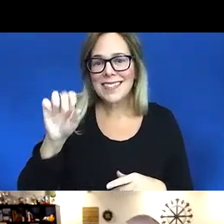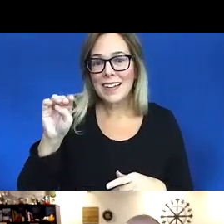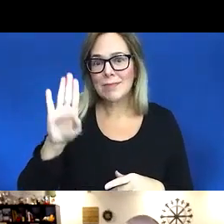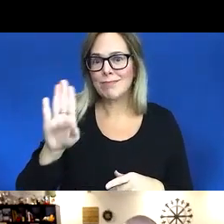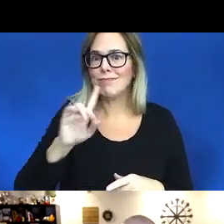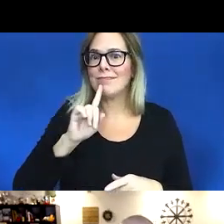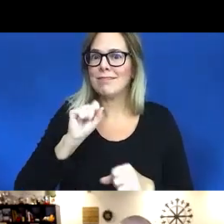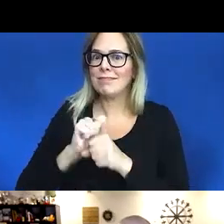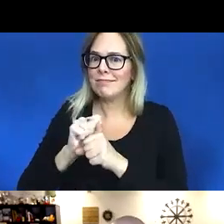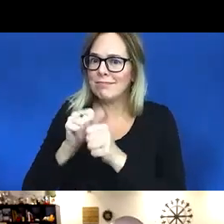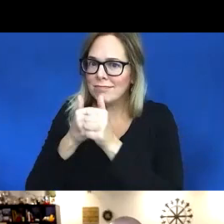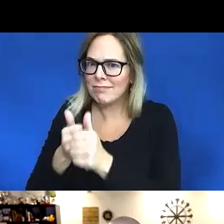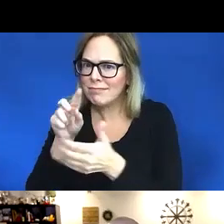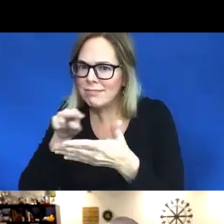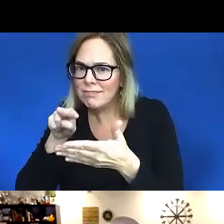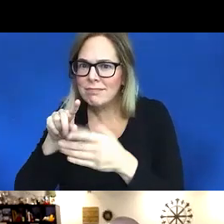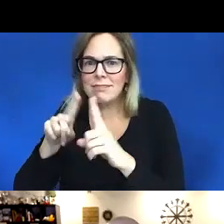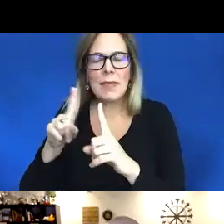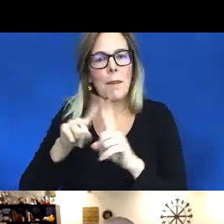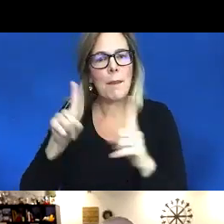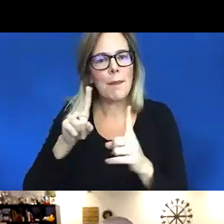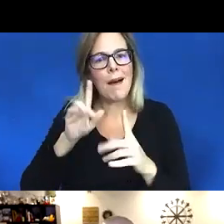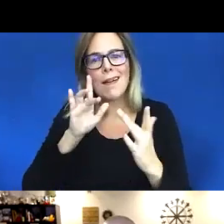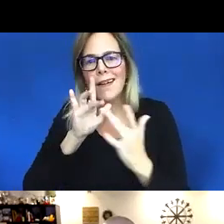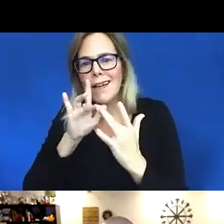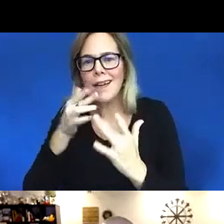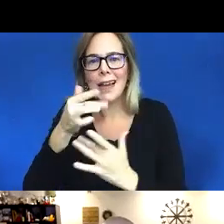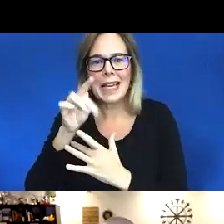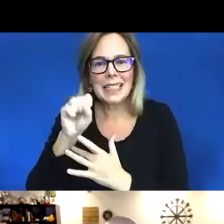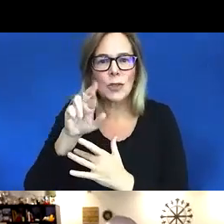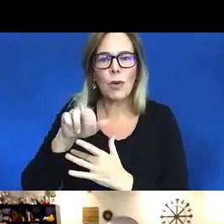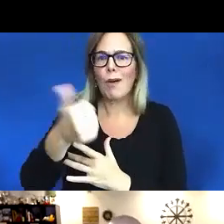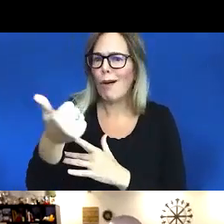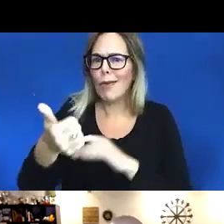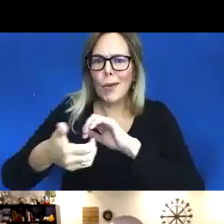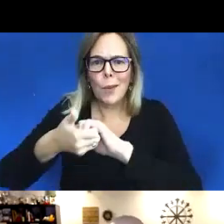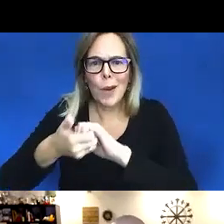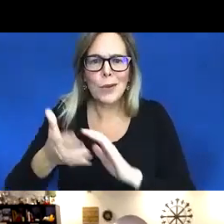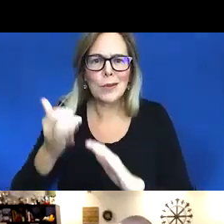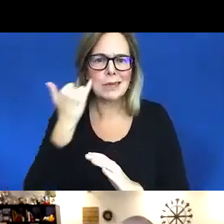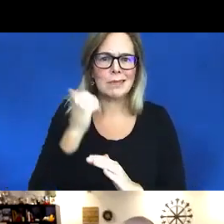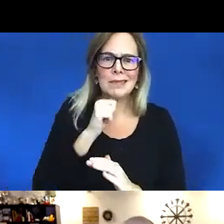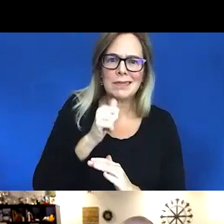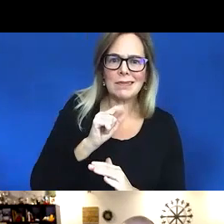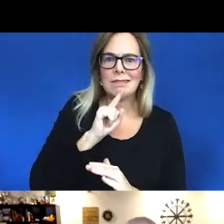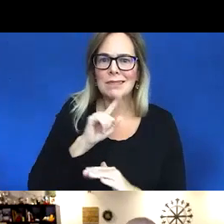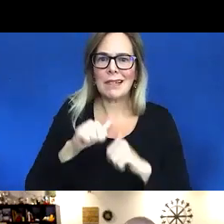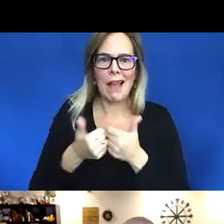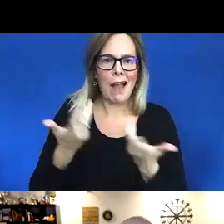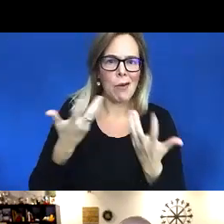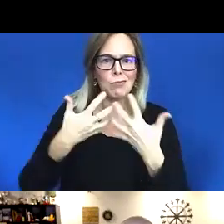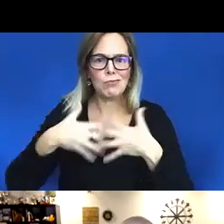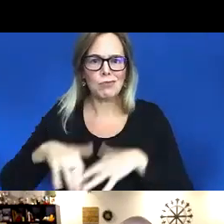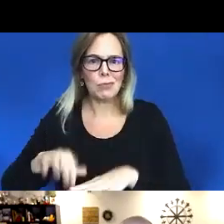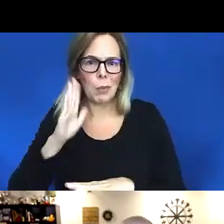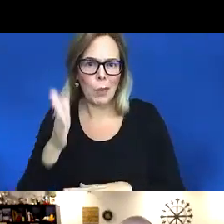solutions work, but please reach out to HATS or your relationship partners if you have any questions about how this is going to unfold. And we appreciate your